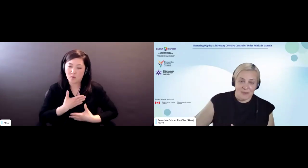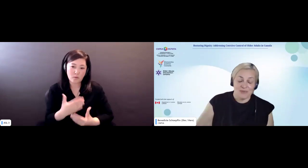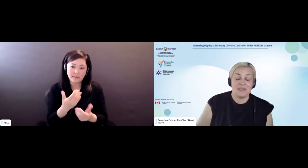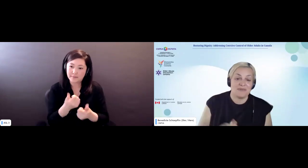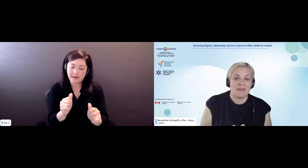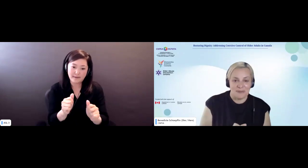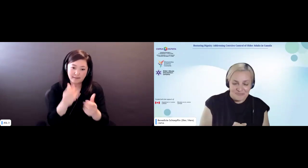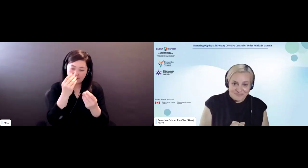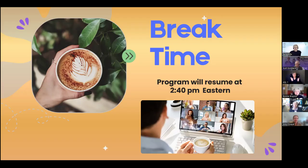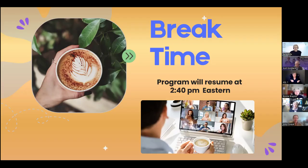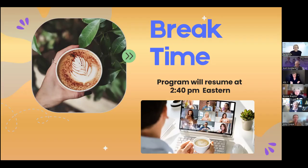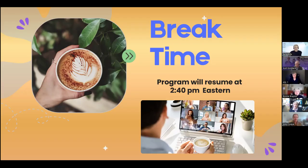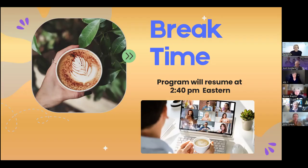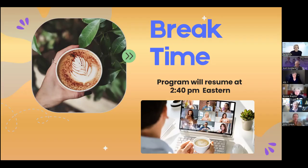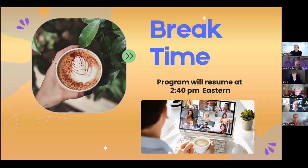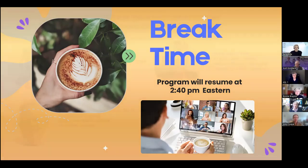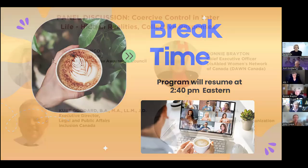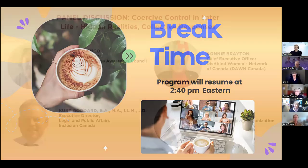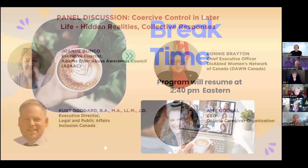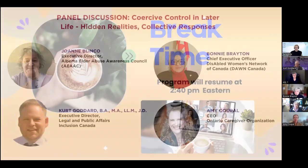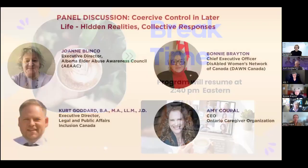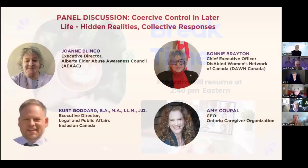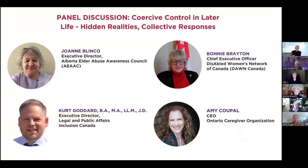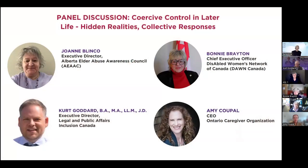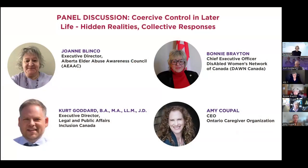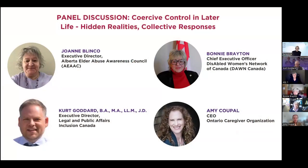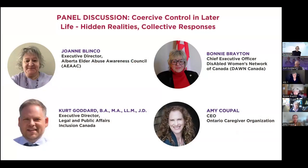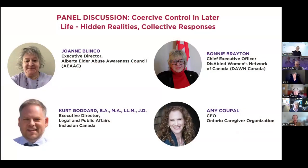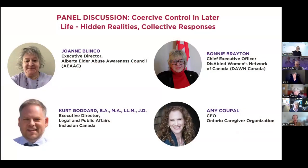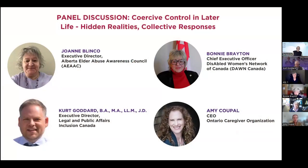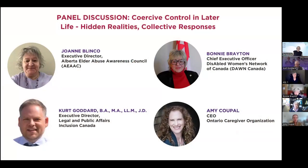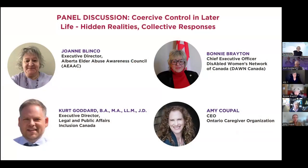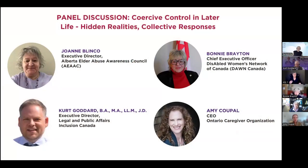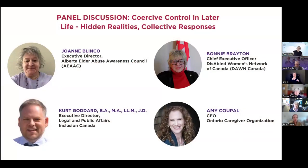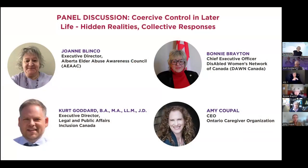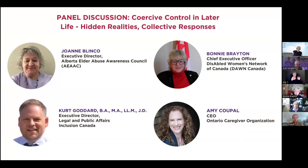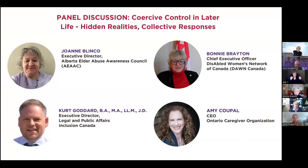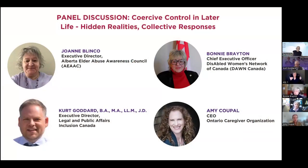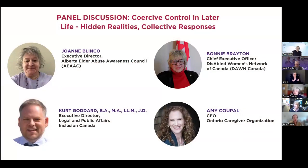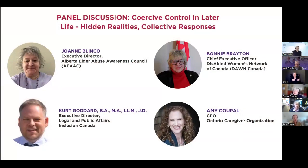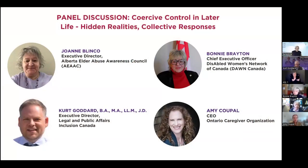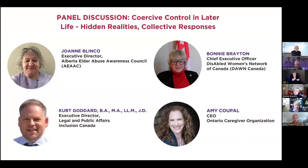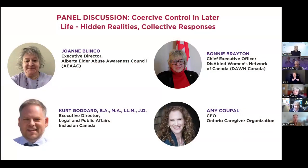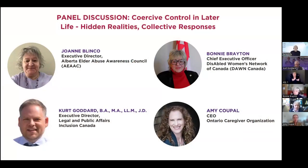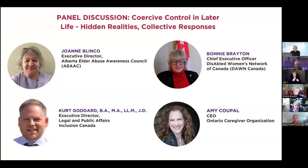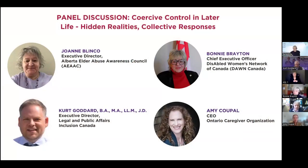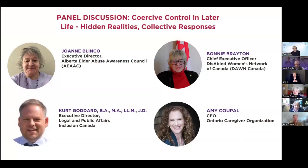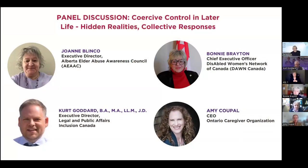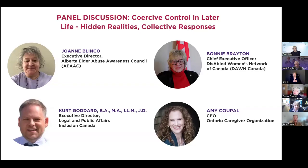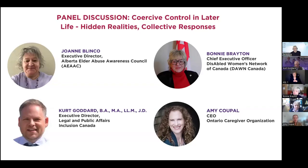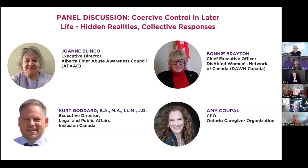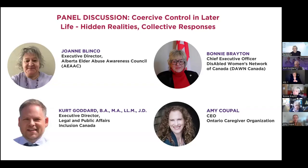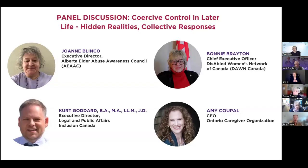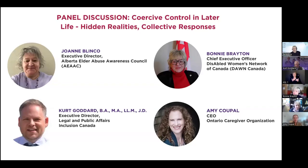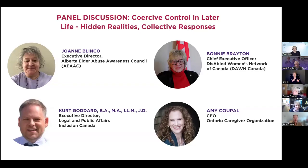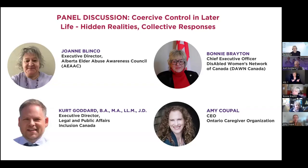this opportunity, rather. A very brief introduction before we launch into our discussion today. Present with